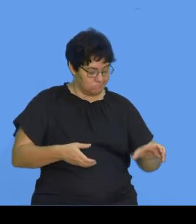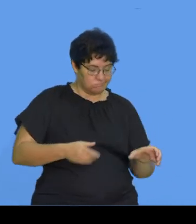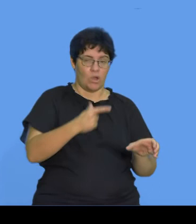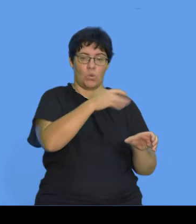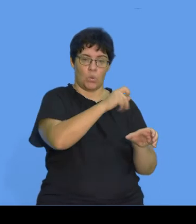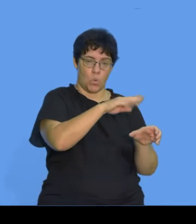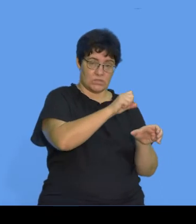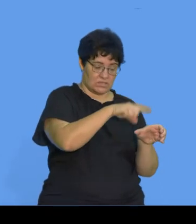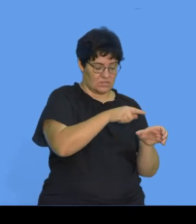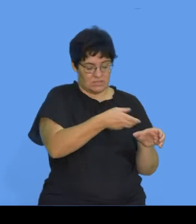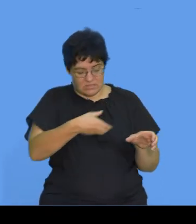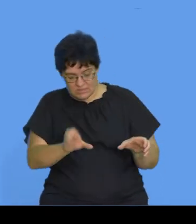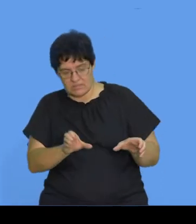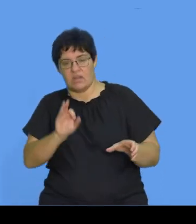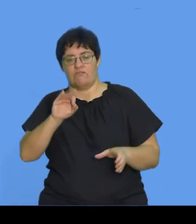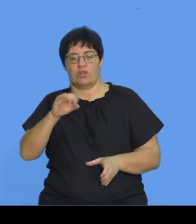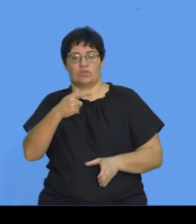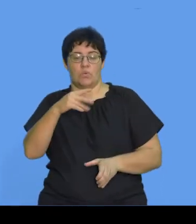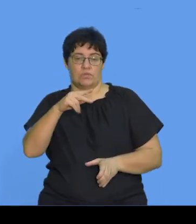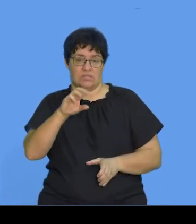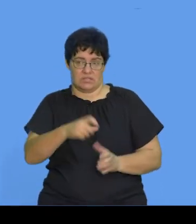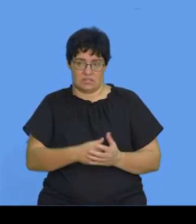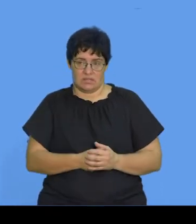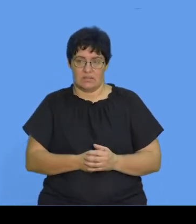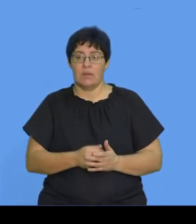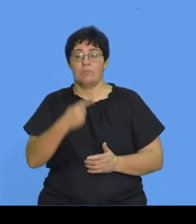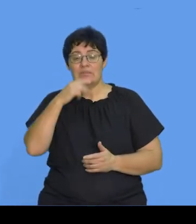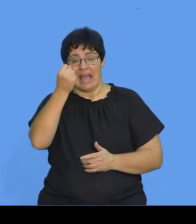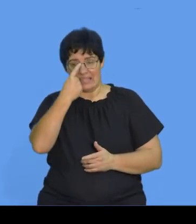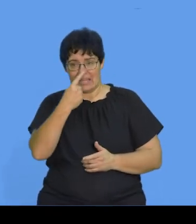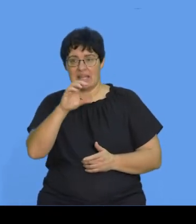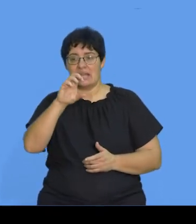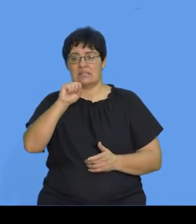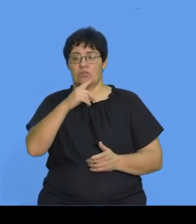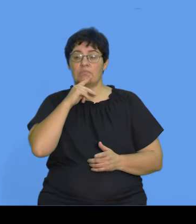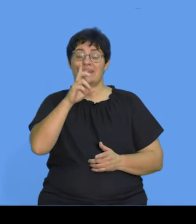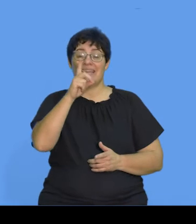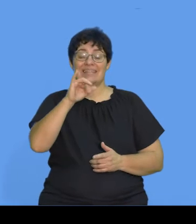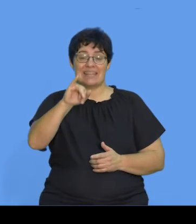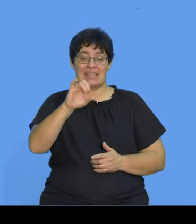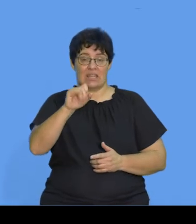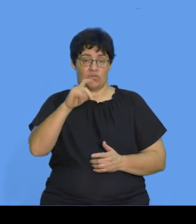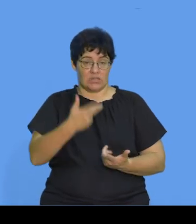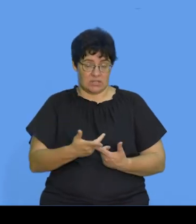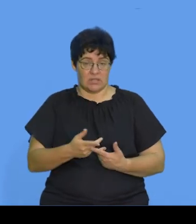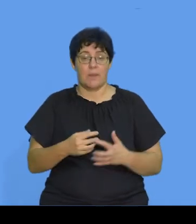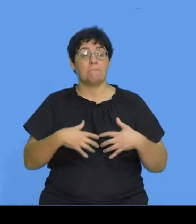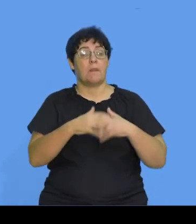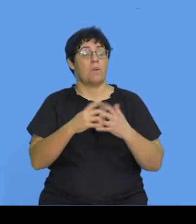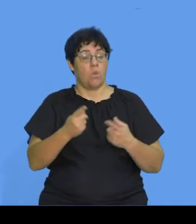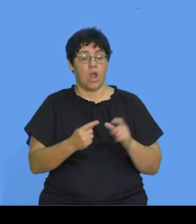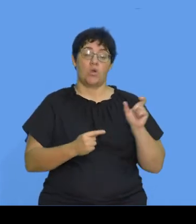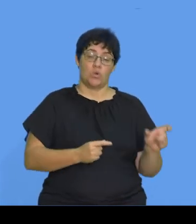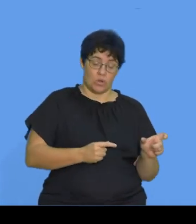and fructose. So what is sucrose? You need to understand it's a disaccharide. And what is it made up